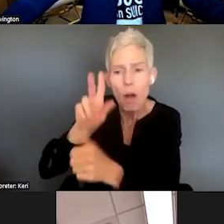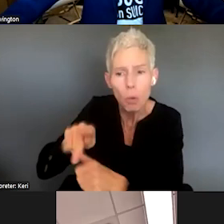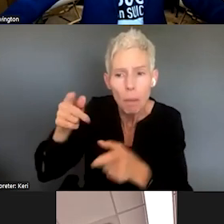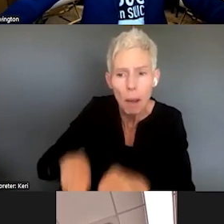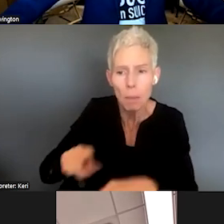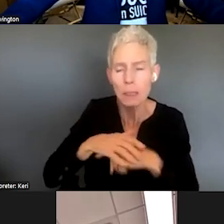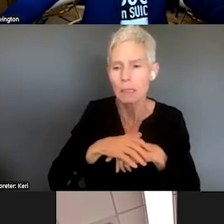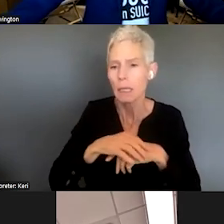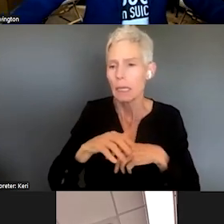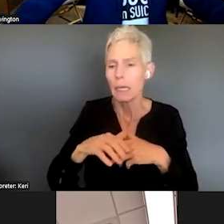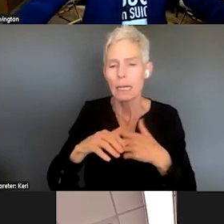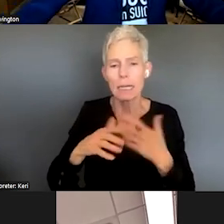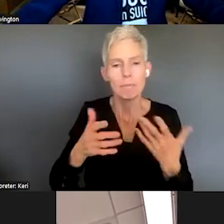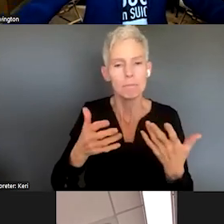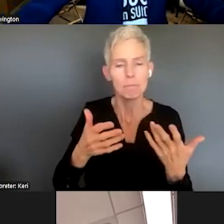are